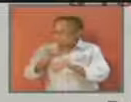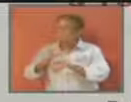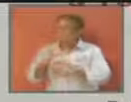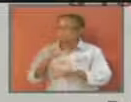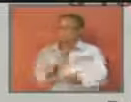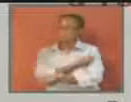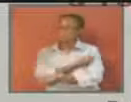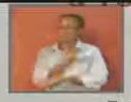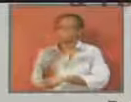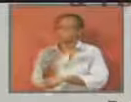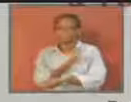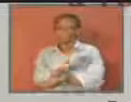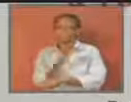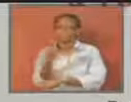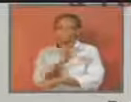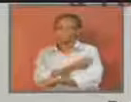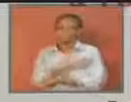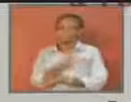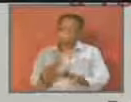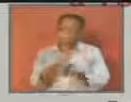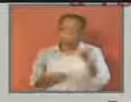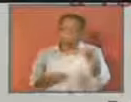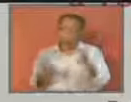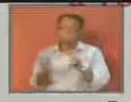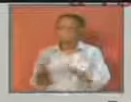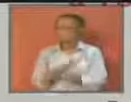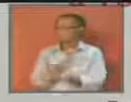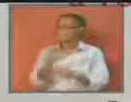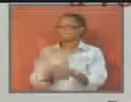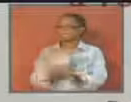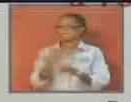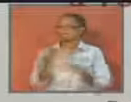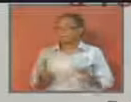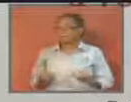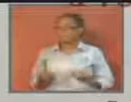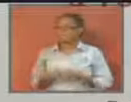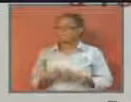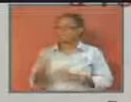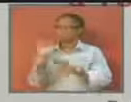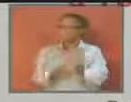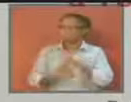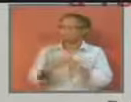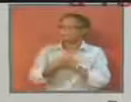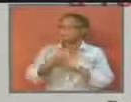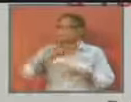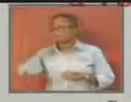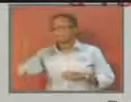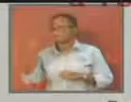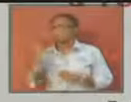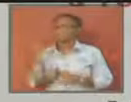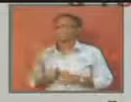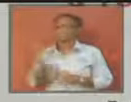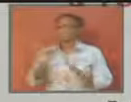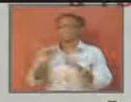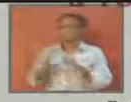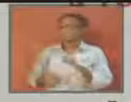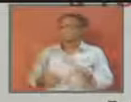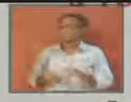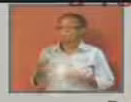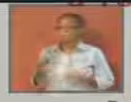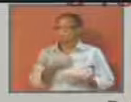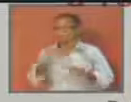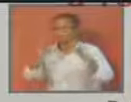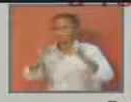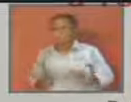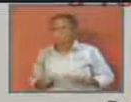full protection, in terms of your second dose, and we think this is the decision that we took at a national level is to